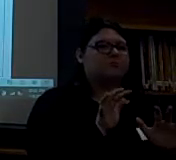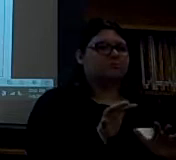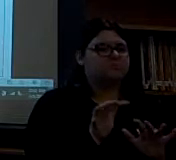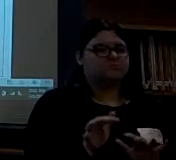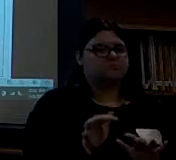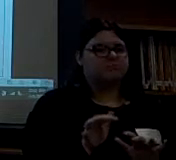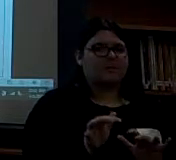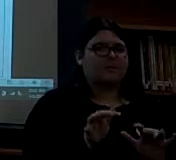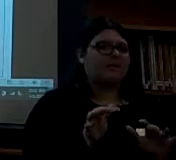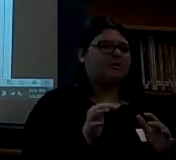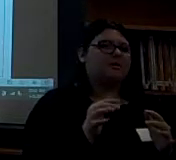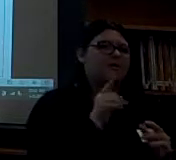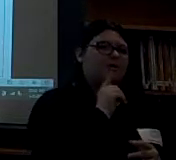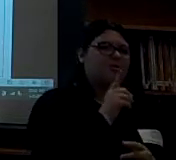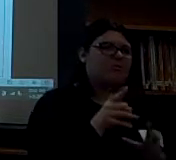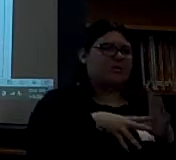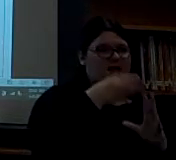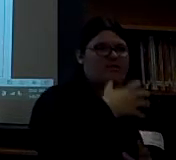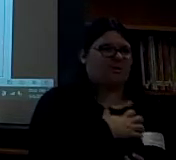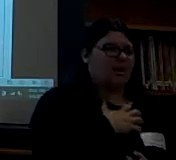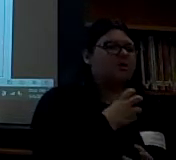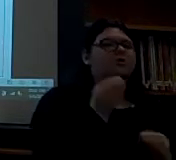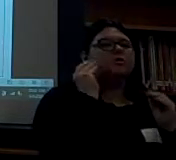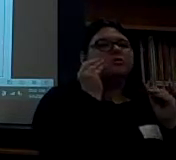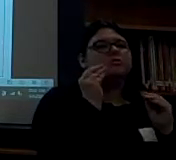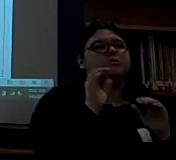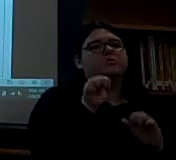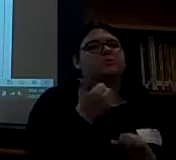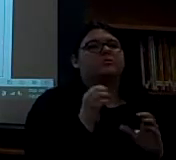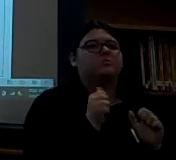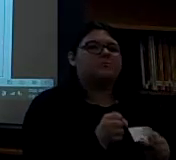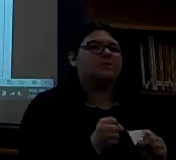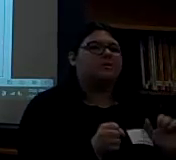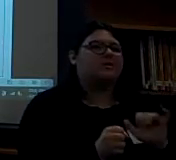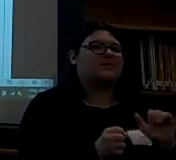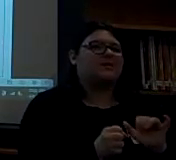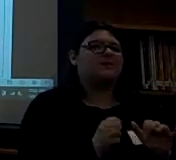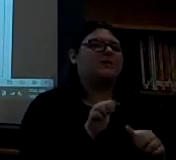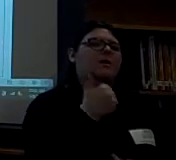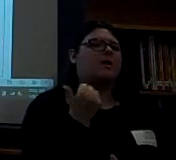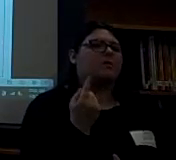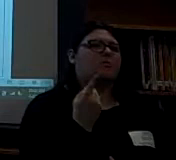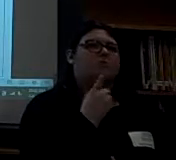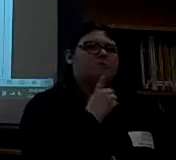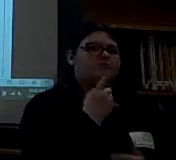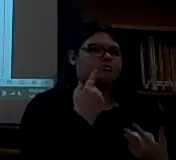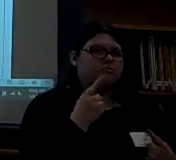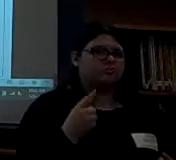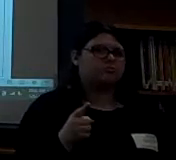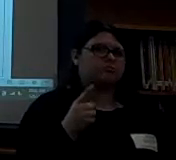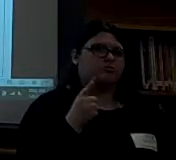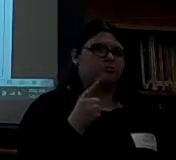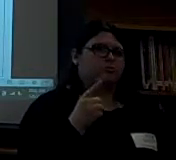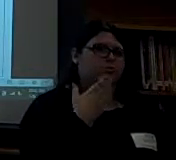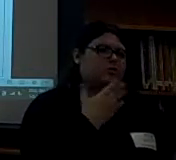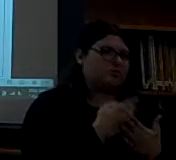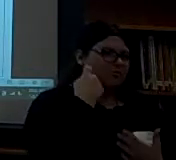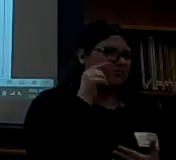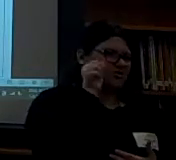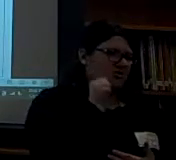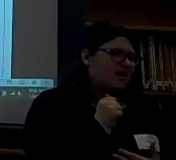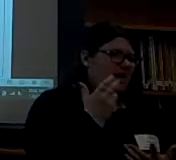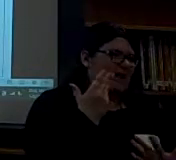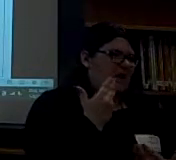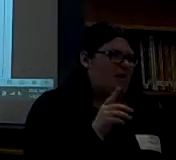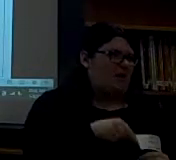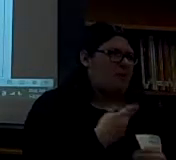bring this part of the brain back online. So teaching them other strategies like this, another one that works really well, this works really well for adults. I'm not sure how much